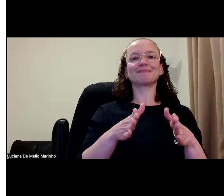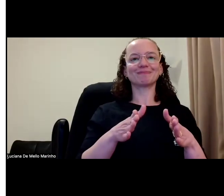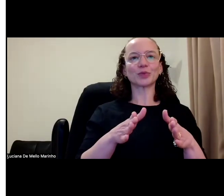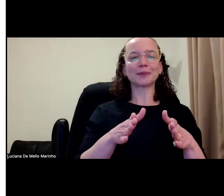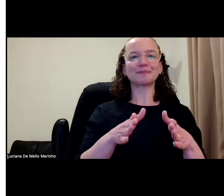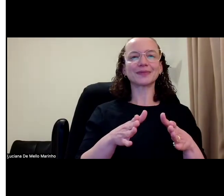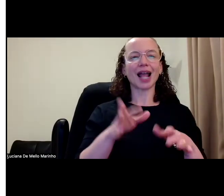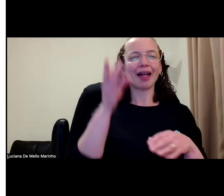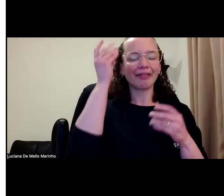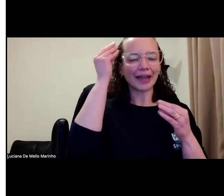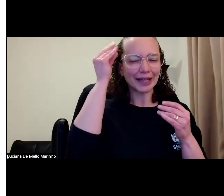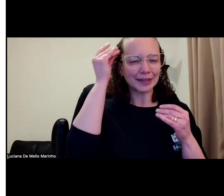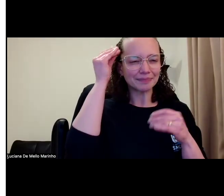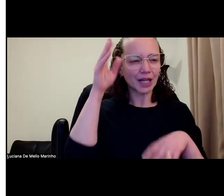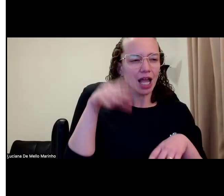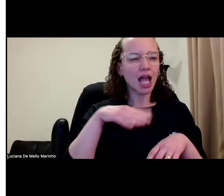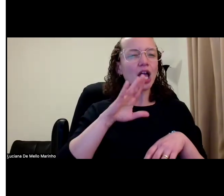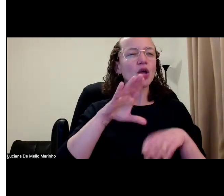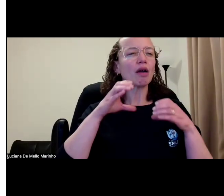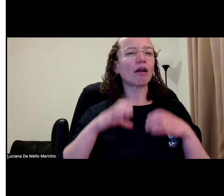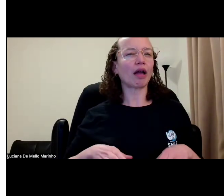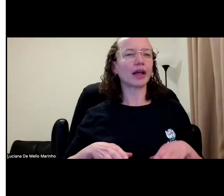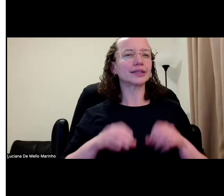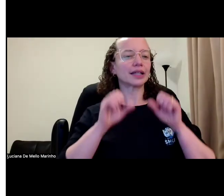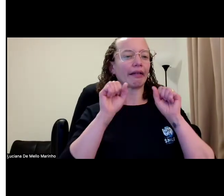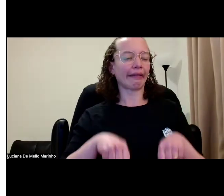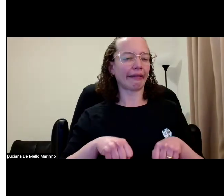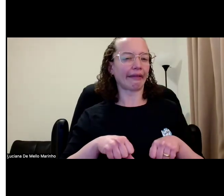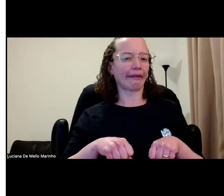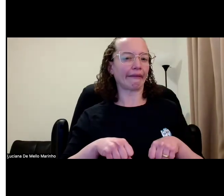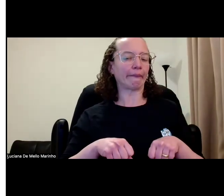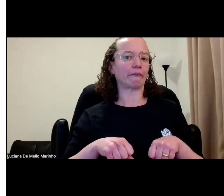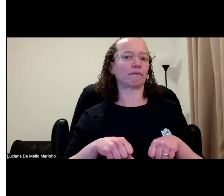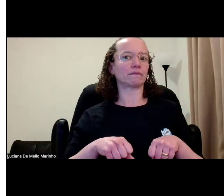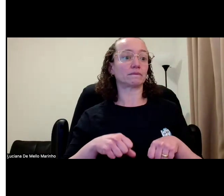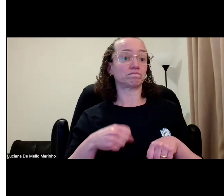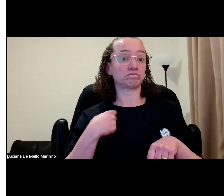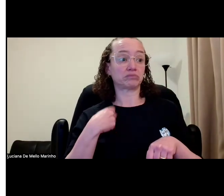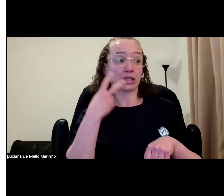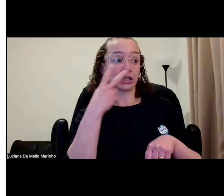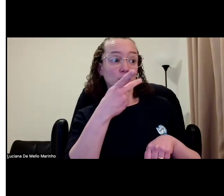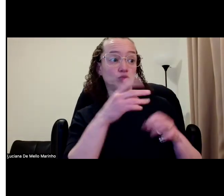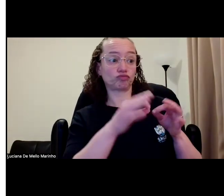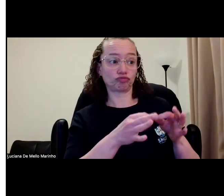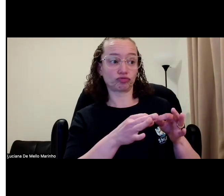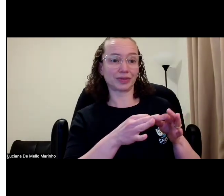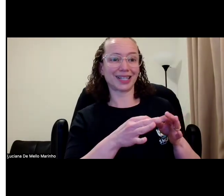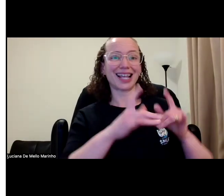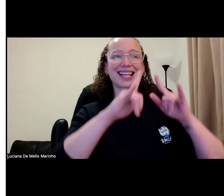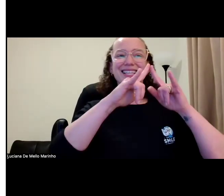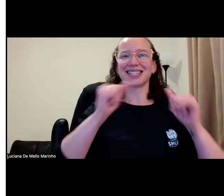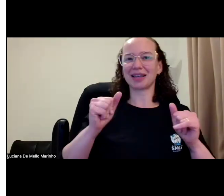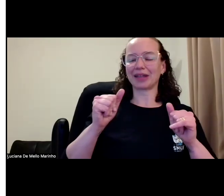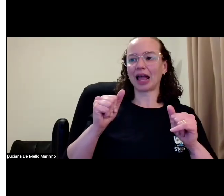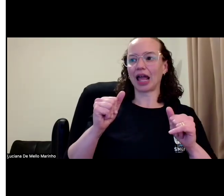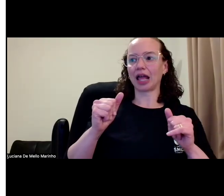And so you as the interpreter, you have to be thinking about, okay, the client, can they